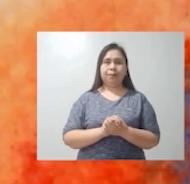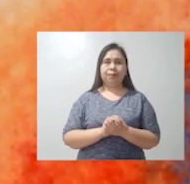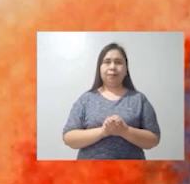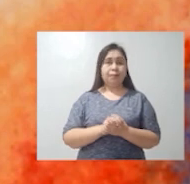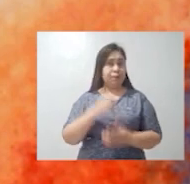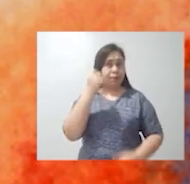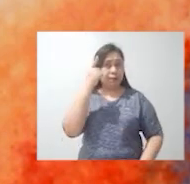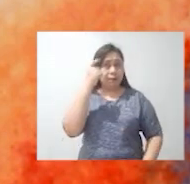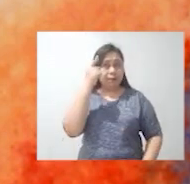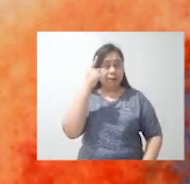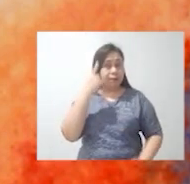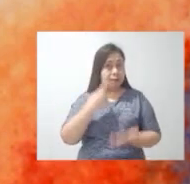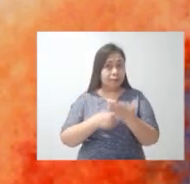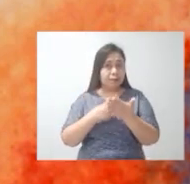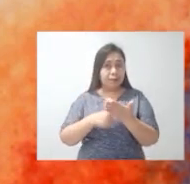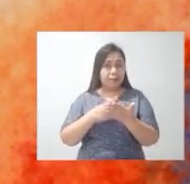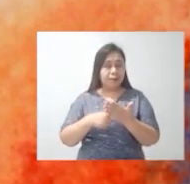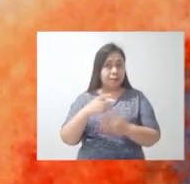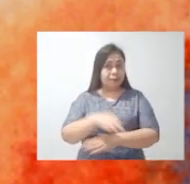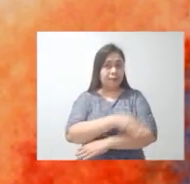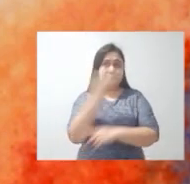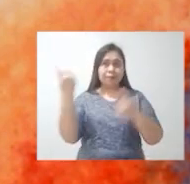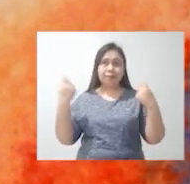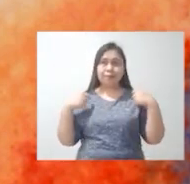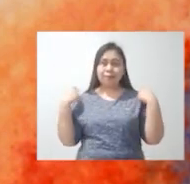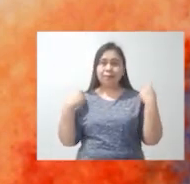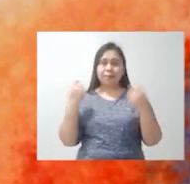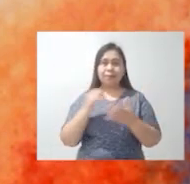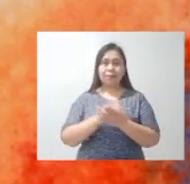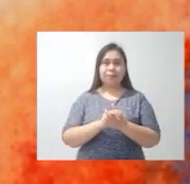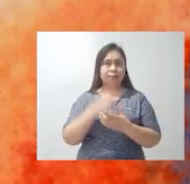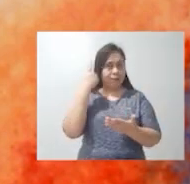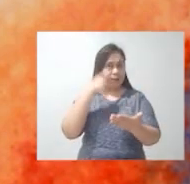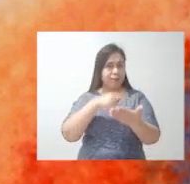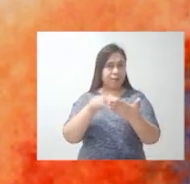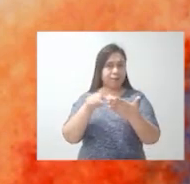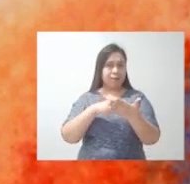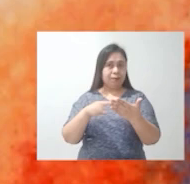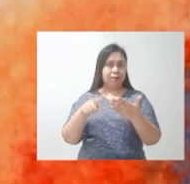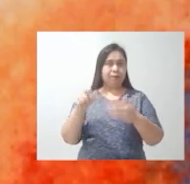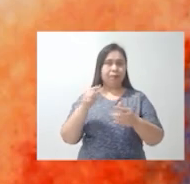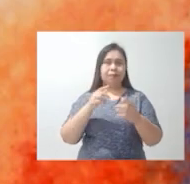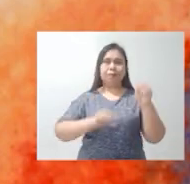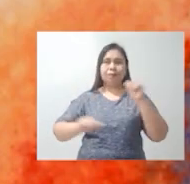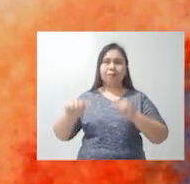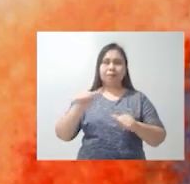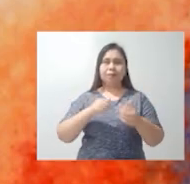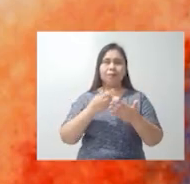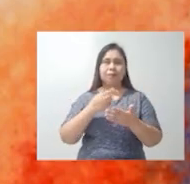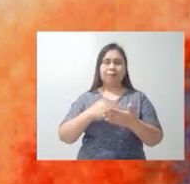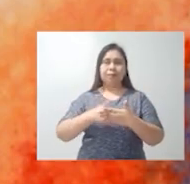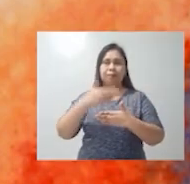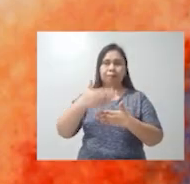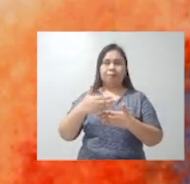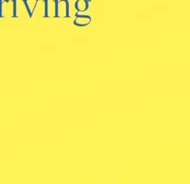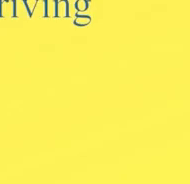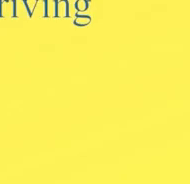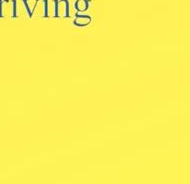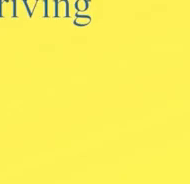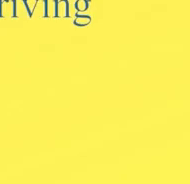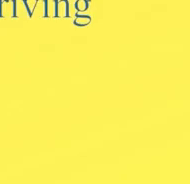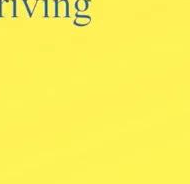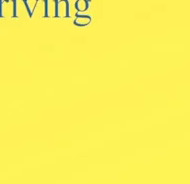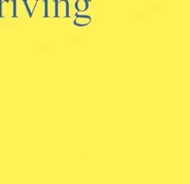Did you understand our discussion, Fernandino teens? We will check on that through an activity after this short break.